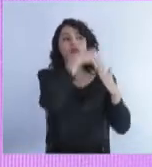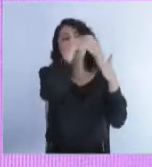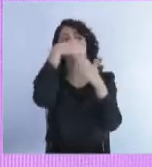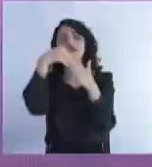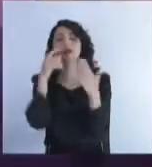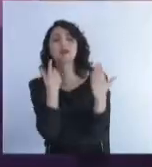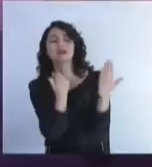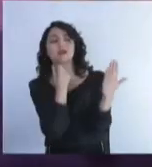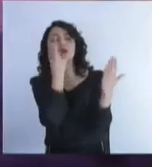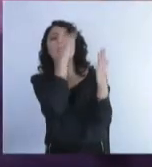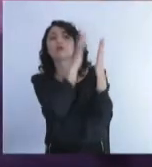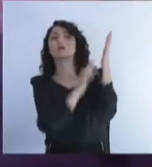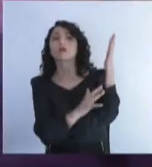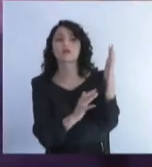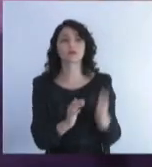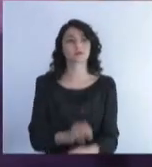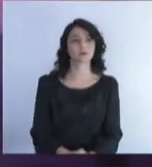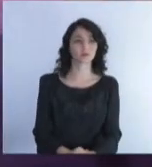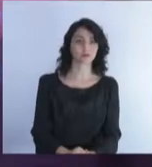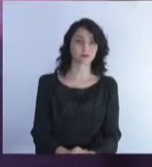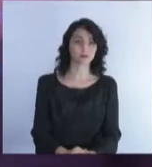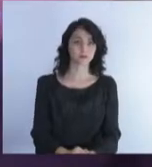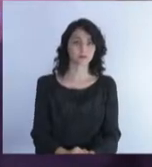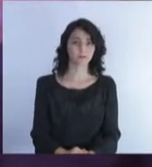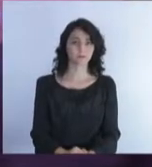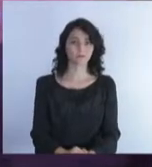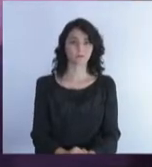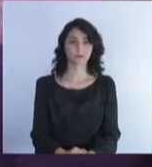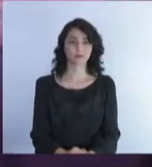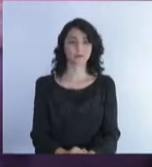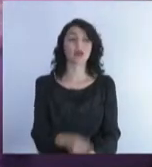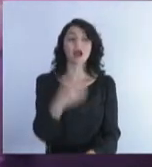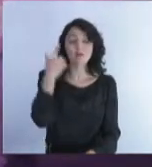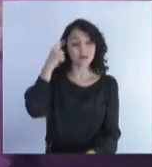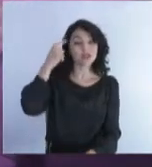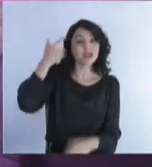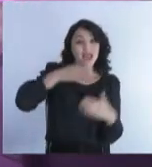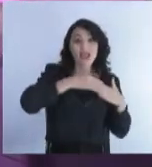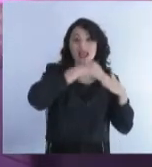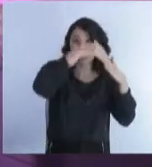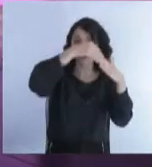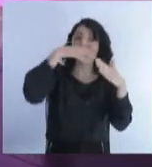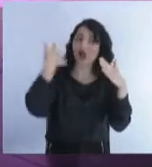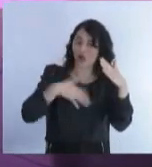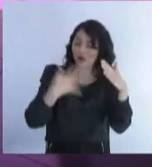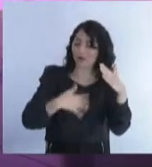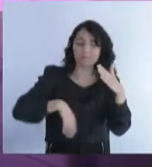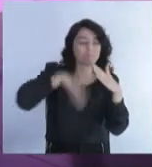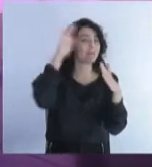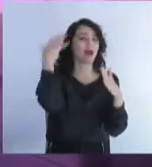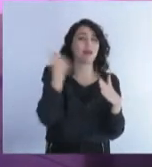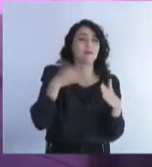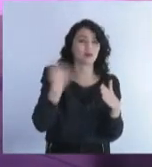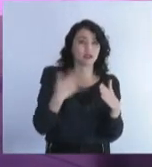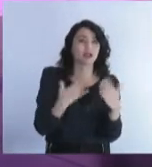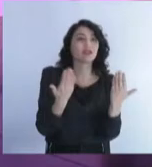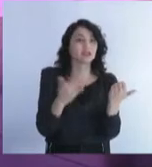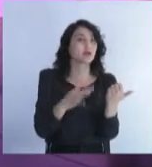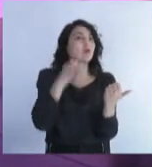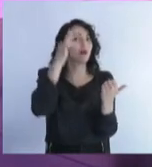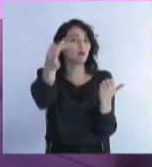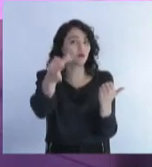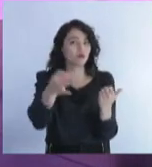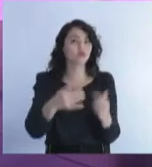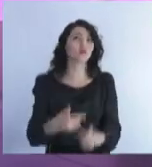need? I think that leadership is going to become more important going into the future. Remember, I